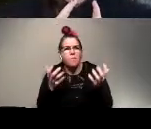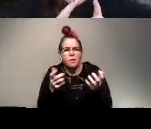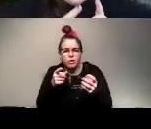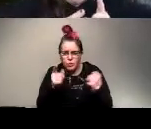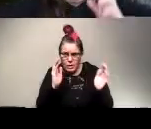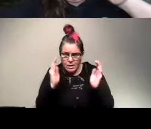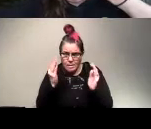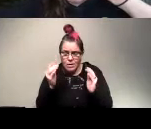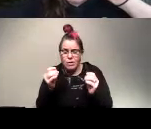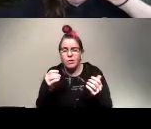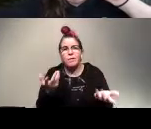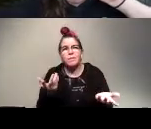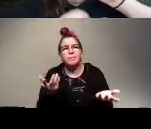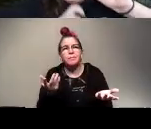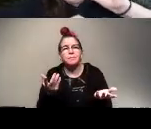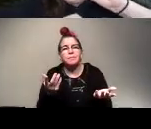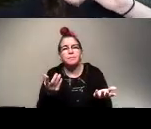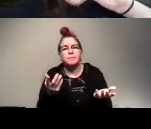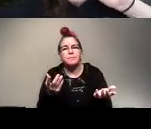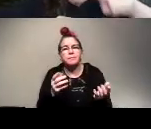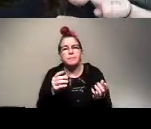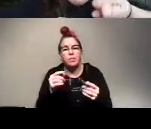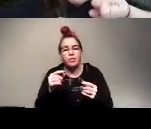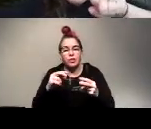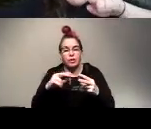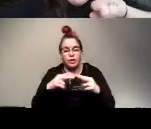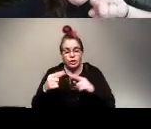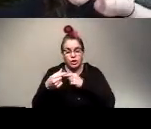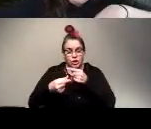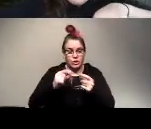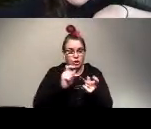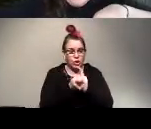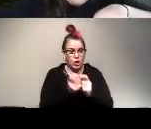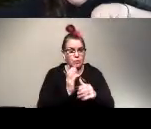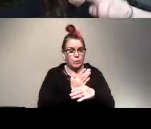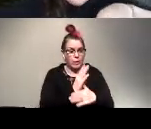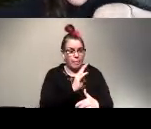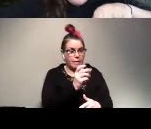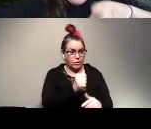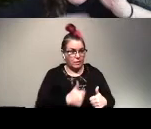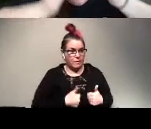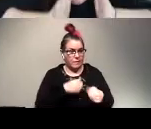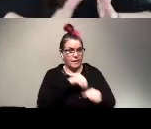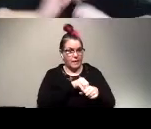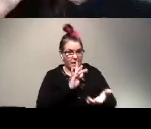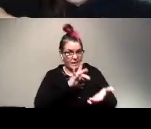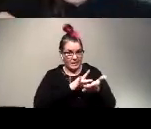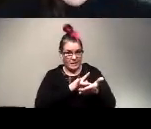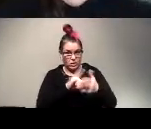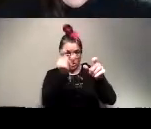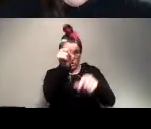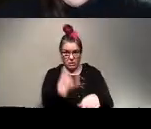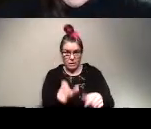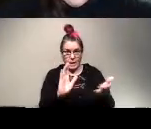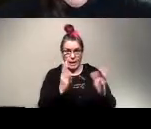compare the genes that changed between those bacteria that lived in that center slice versus who was